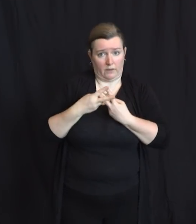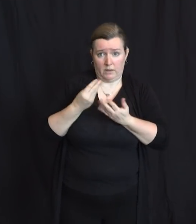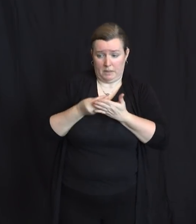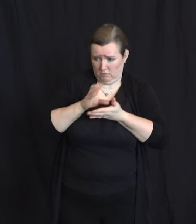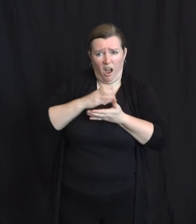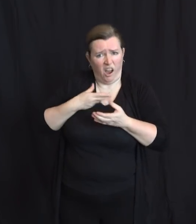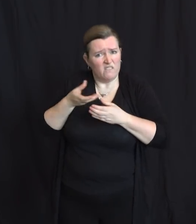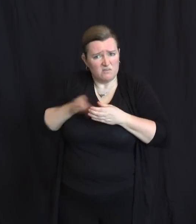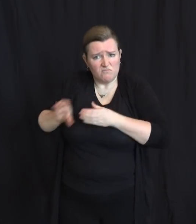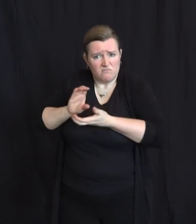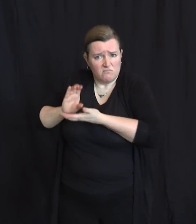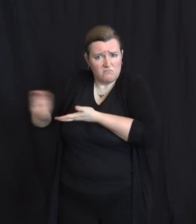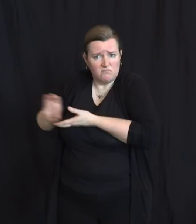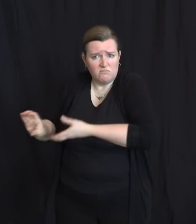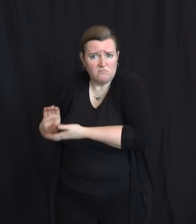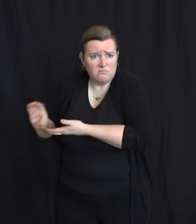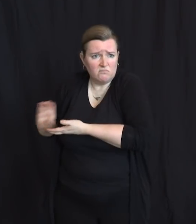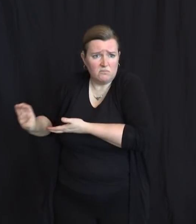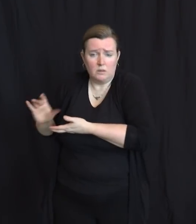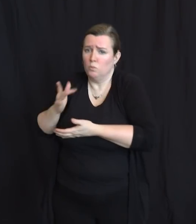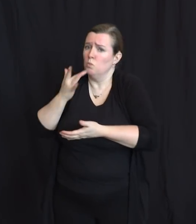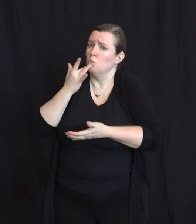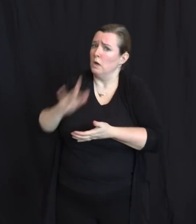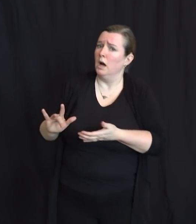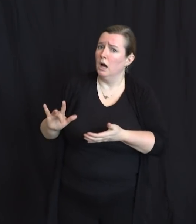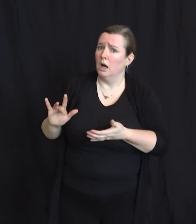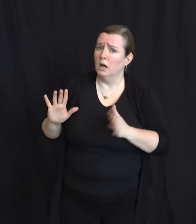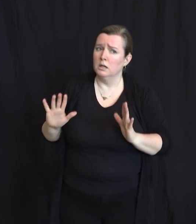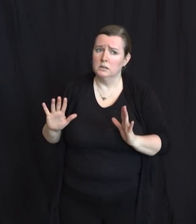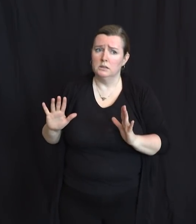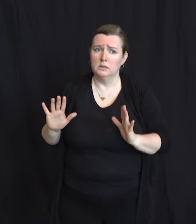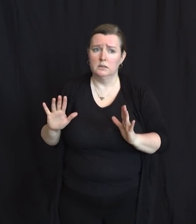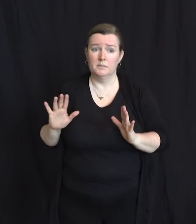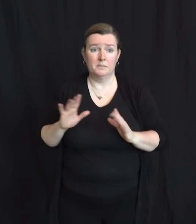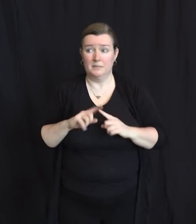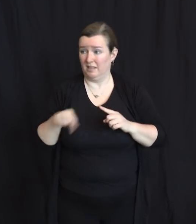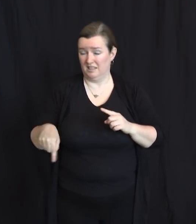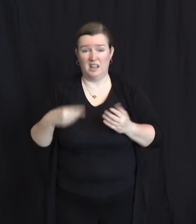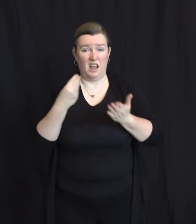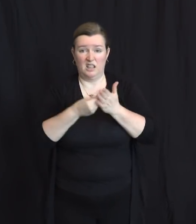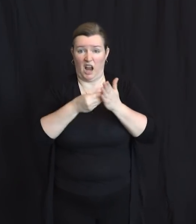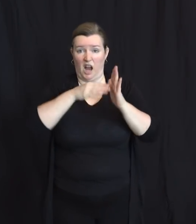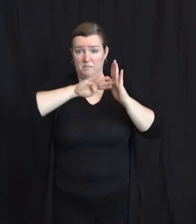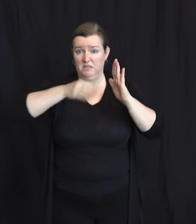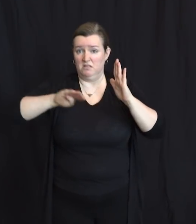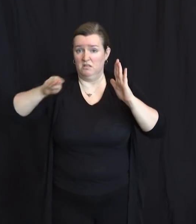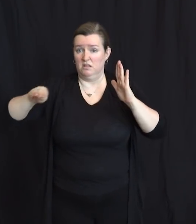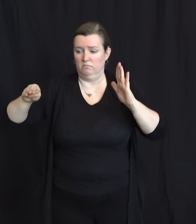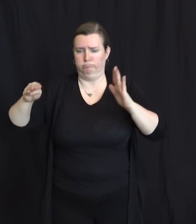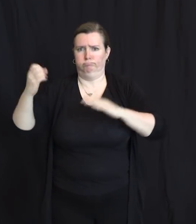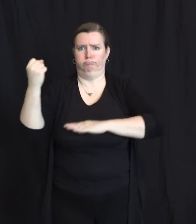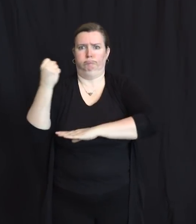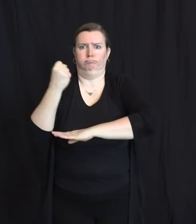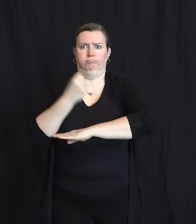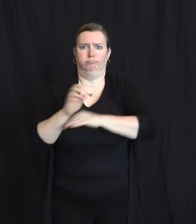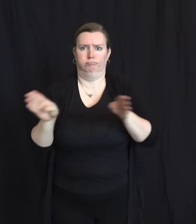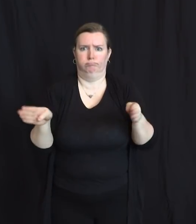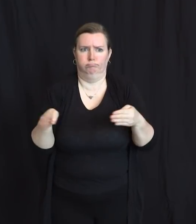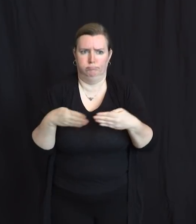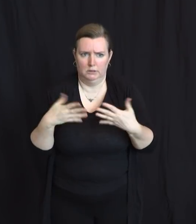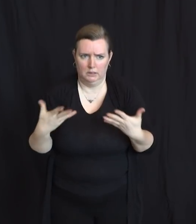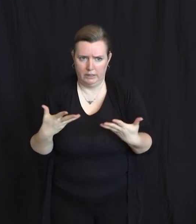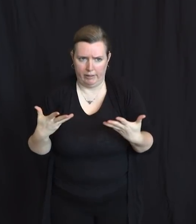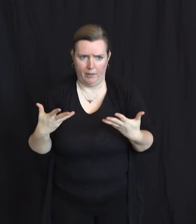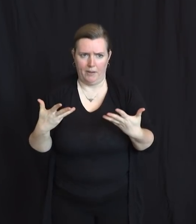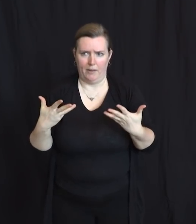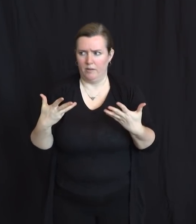day. When we close our economy, as we have had to do to crack the back of this virus and to slow